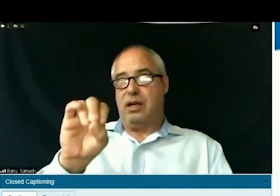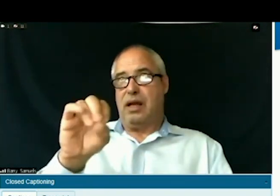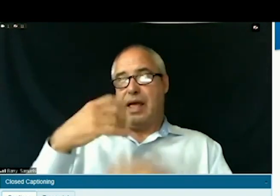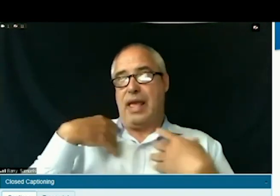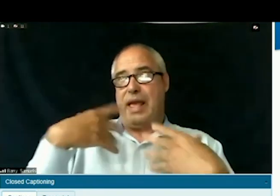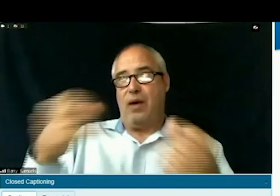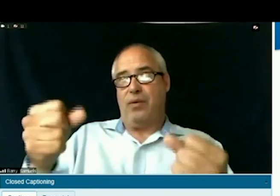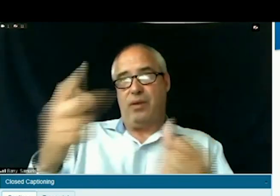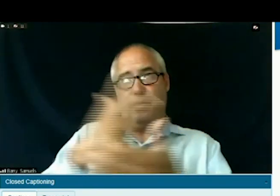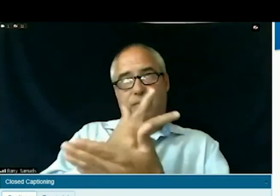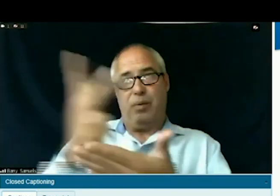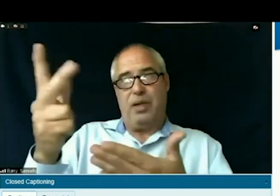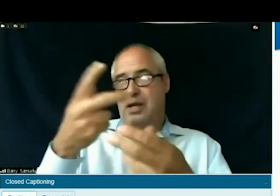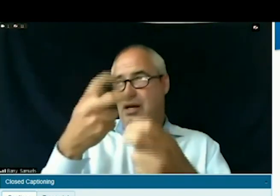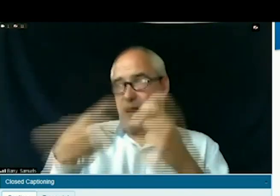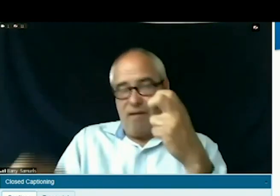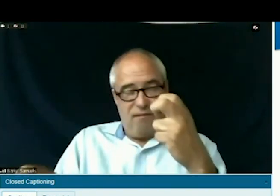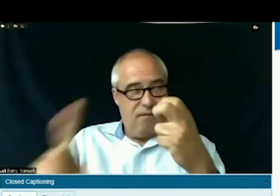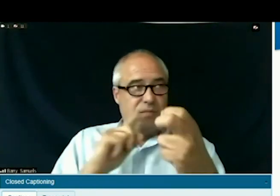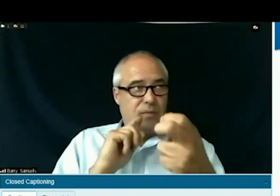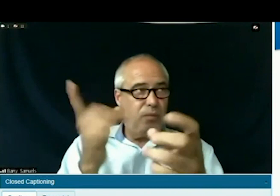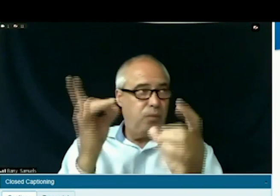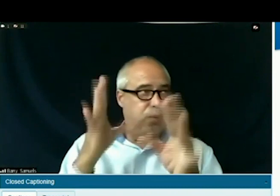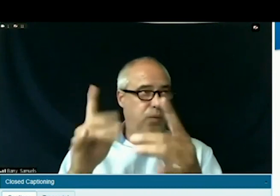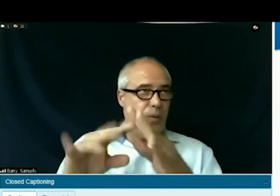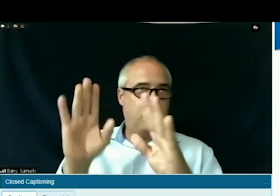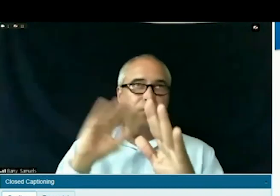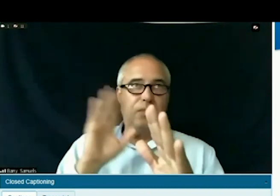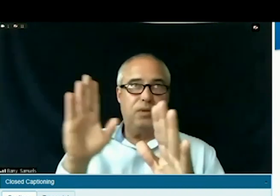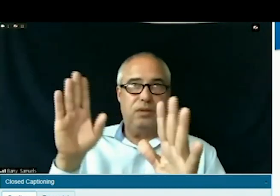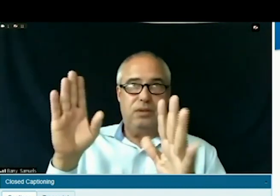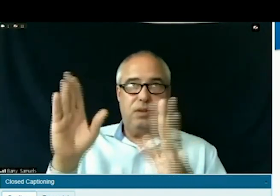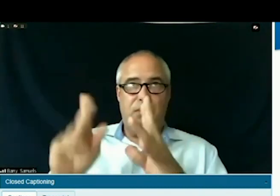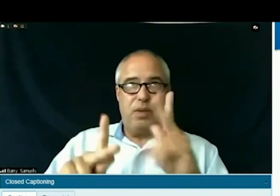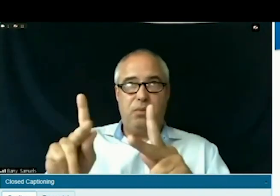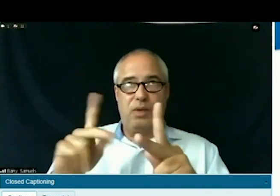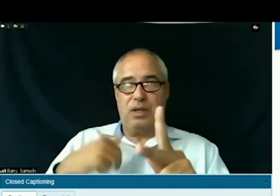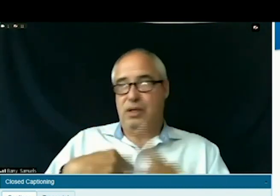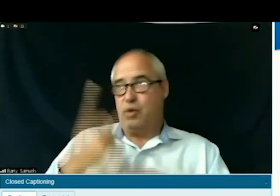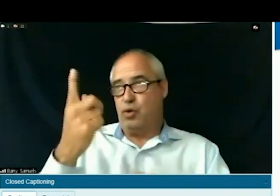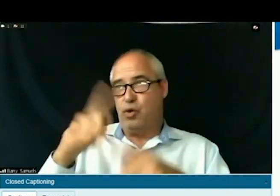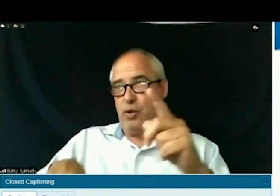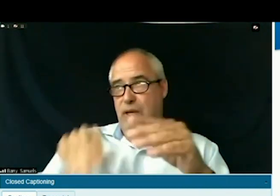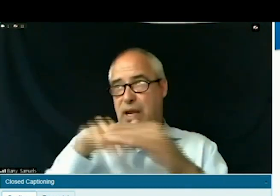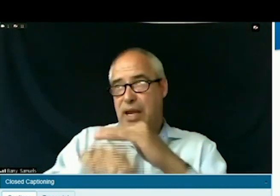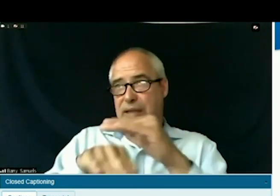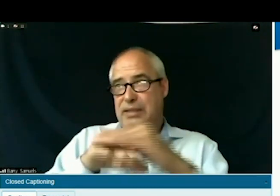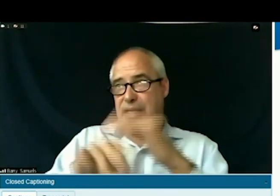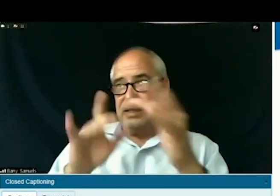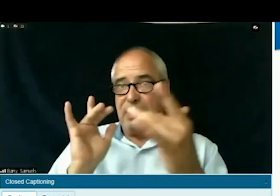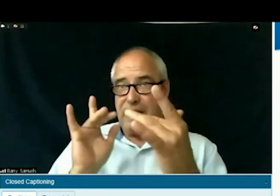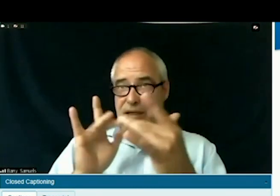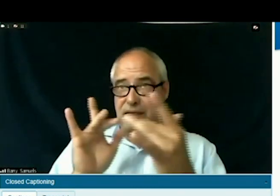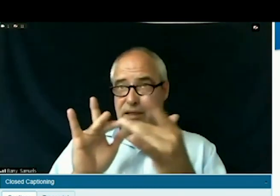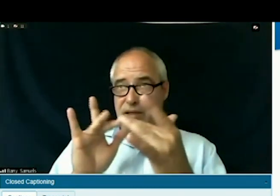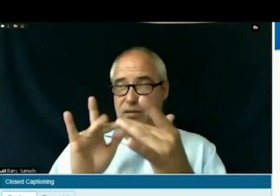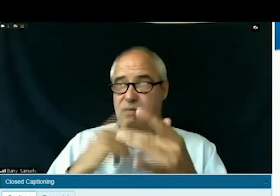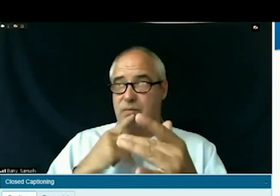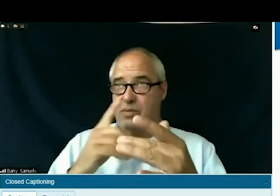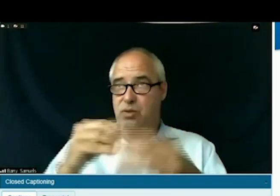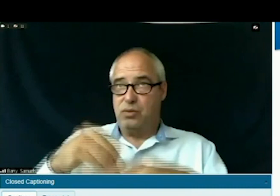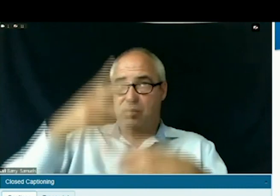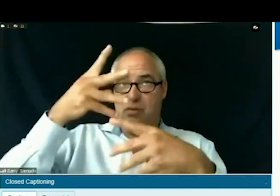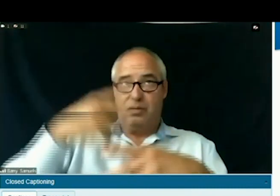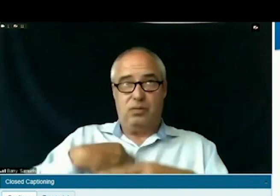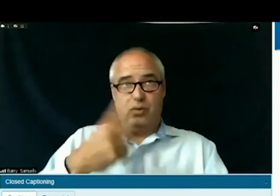it was tough. There were some bumps and hurdles, but it really did for those people who were able to access technology and were able to utilize